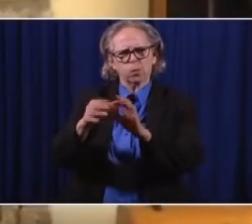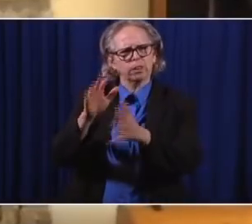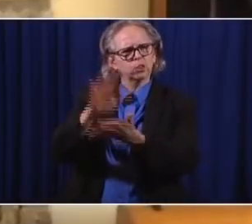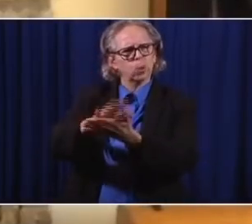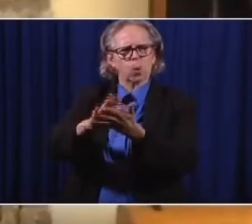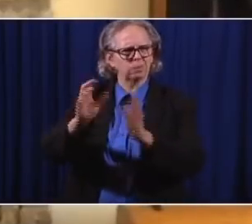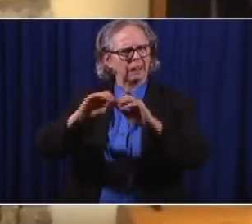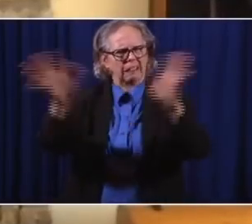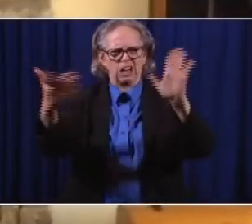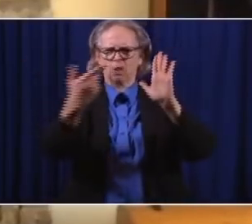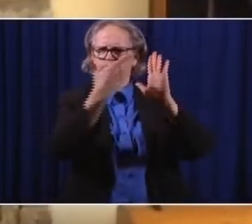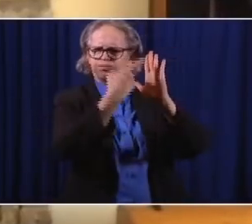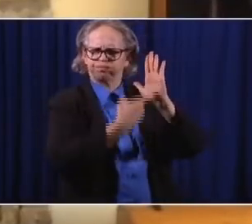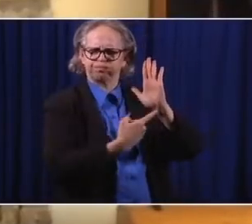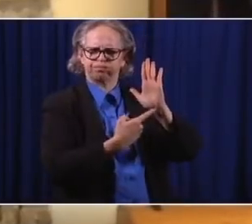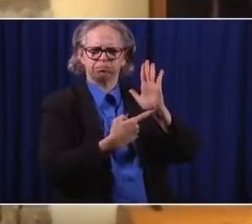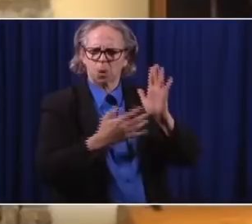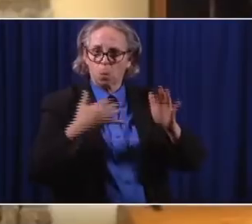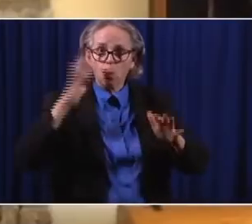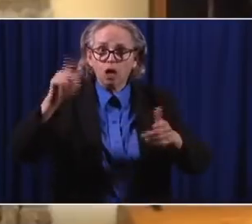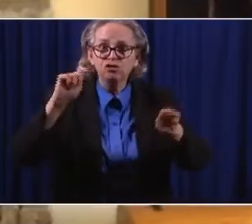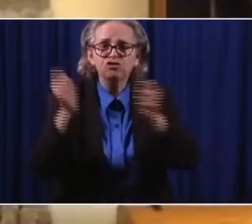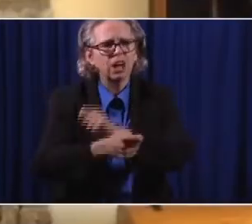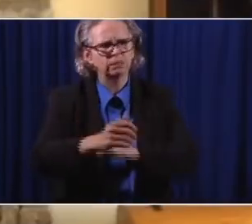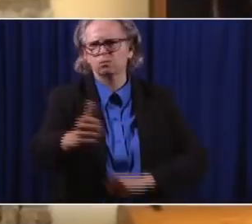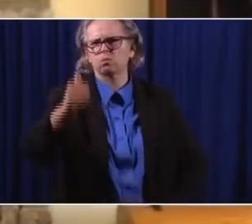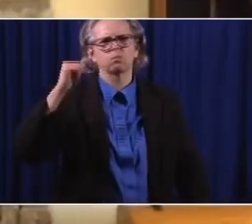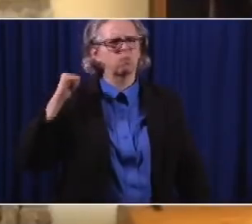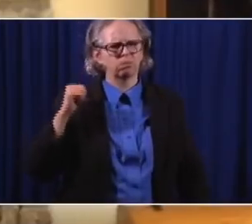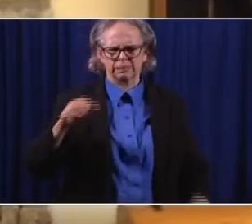no change in that law at all